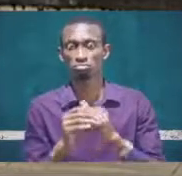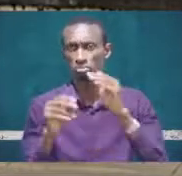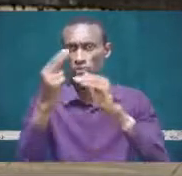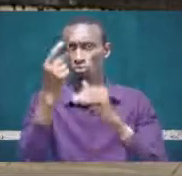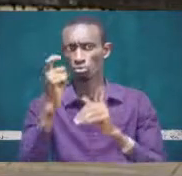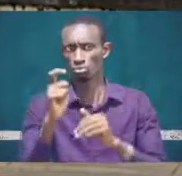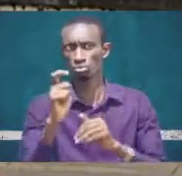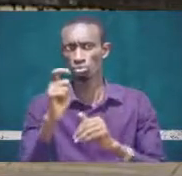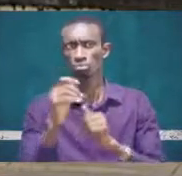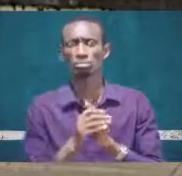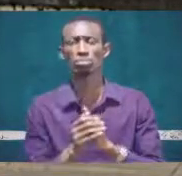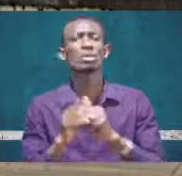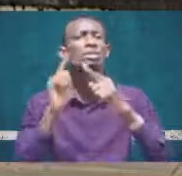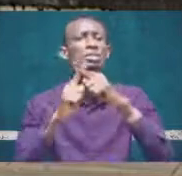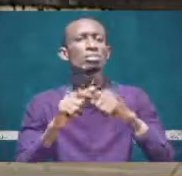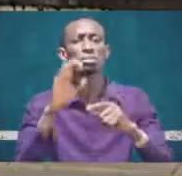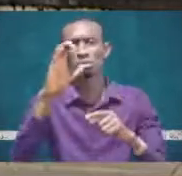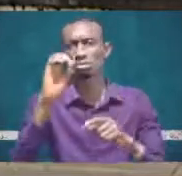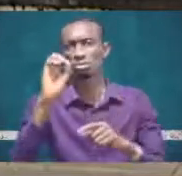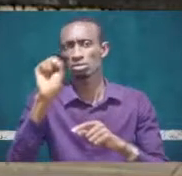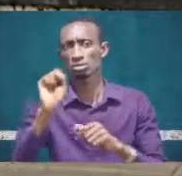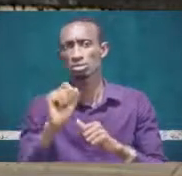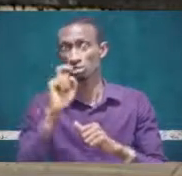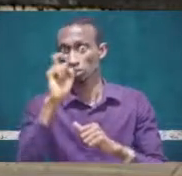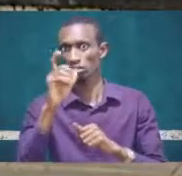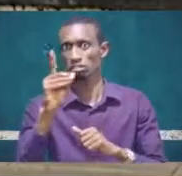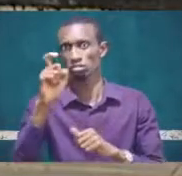times cosine x dx. Do you see?